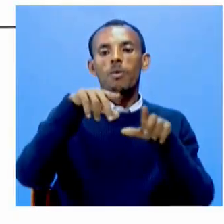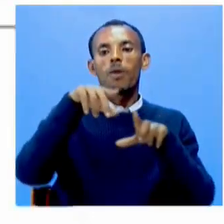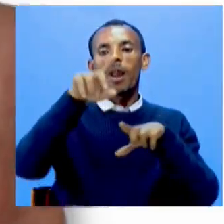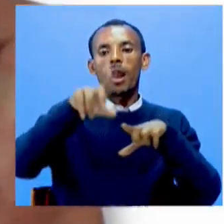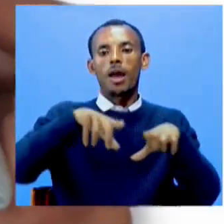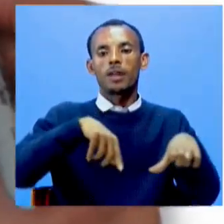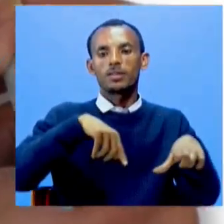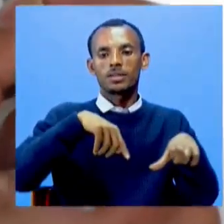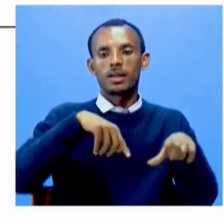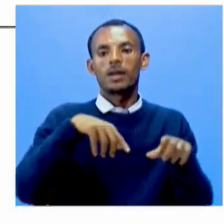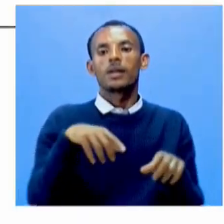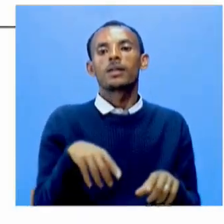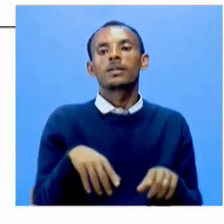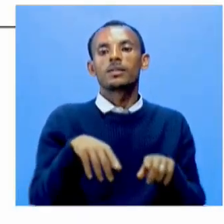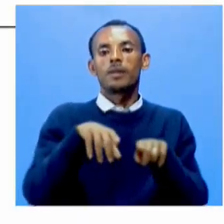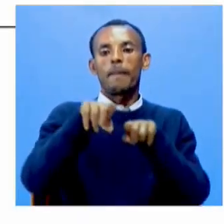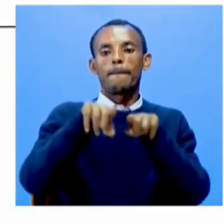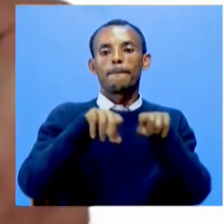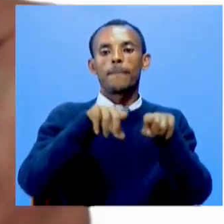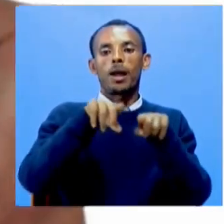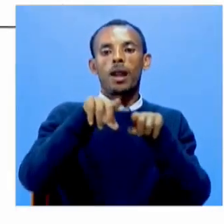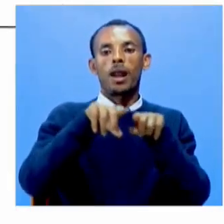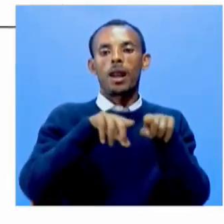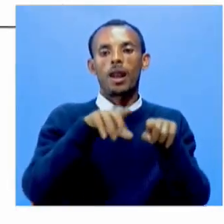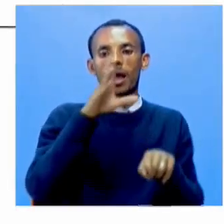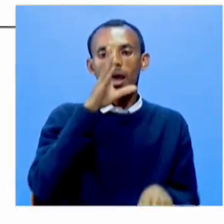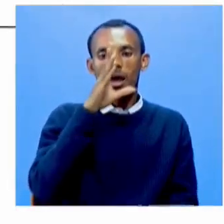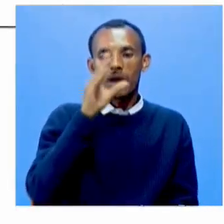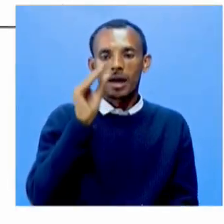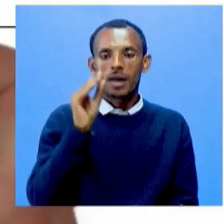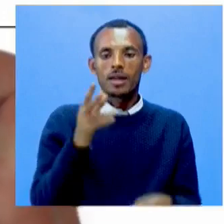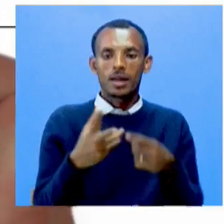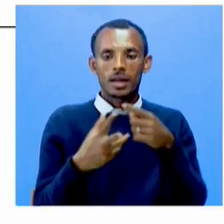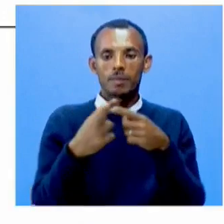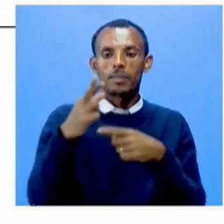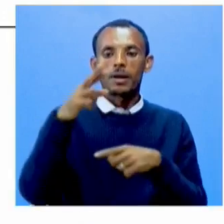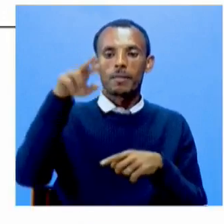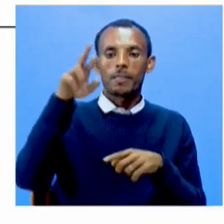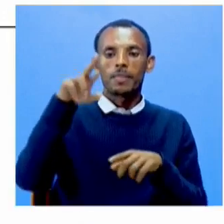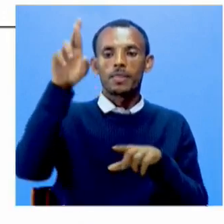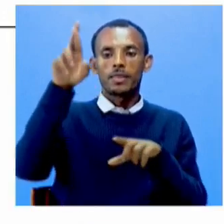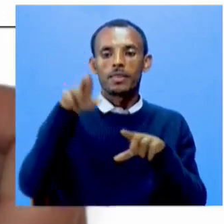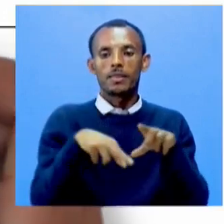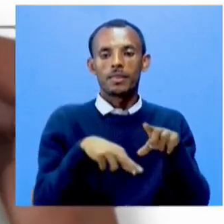are parallel and cut by transversal,